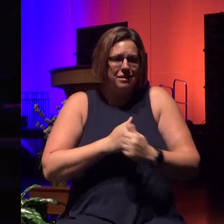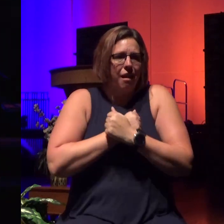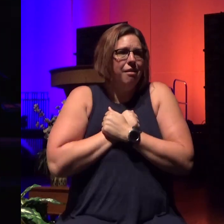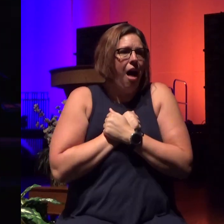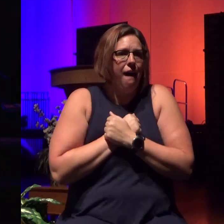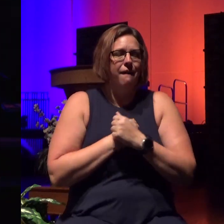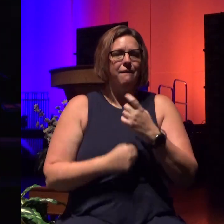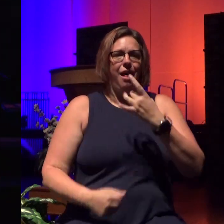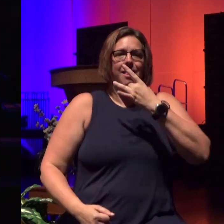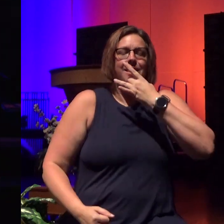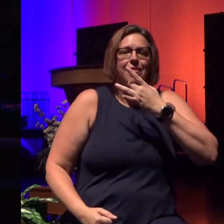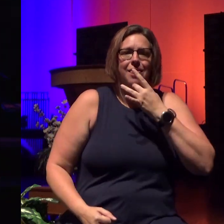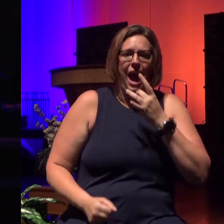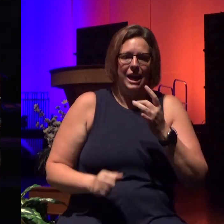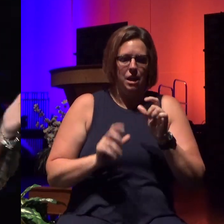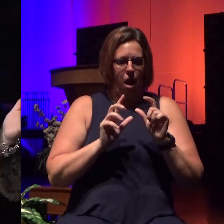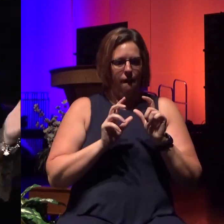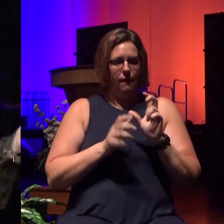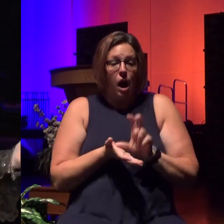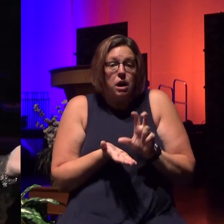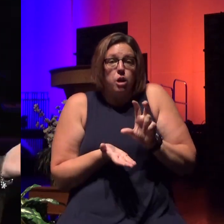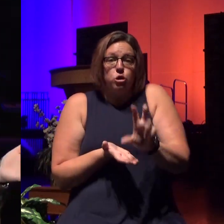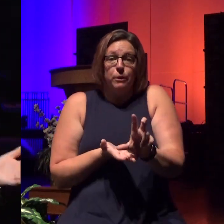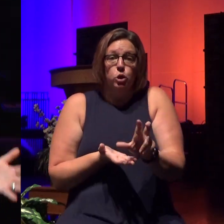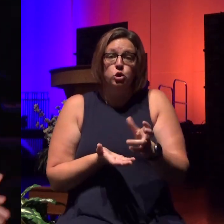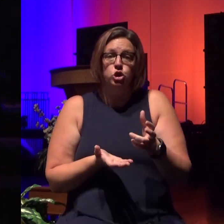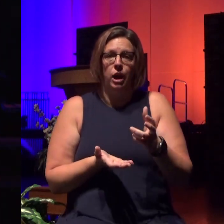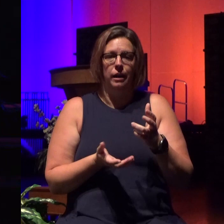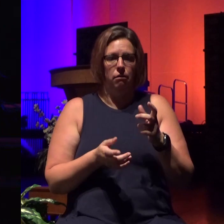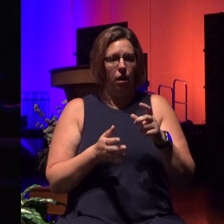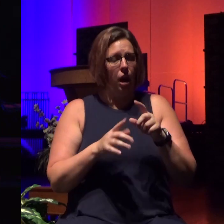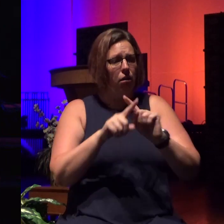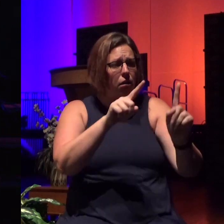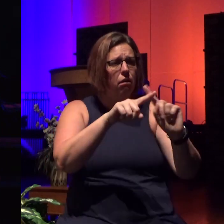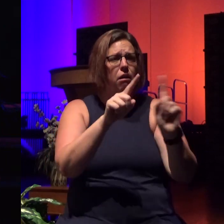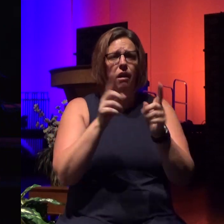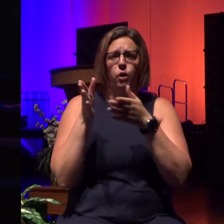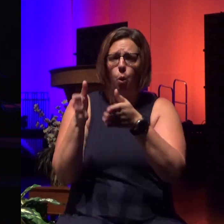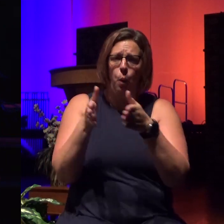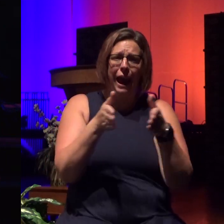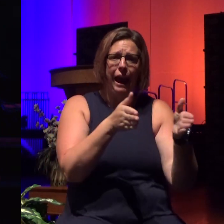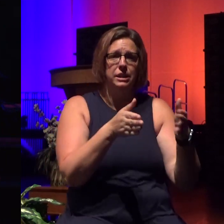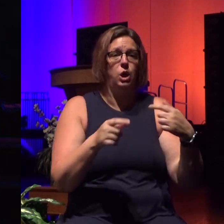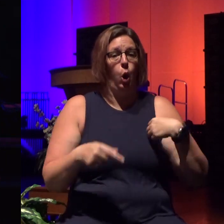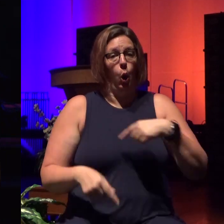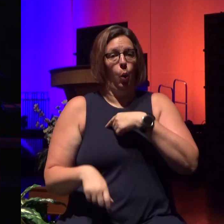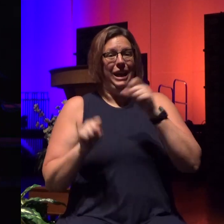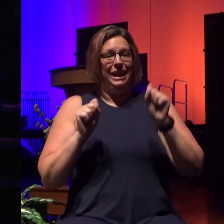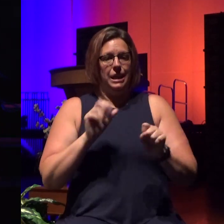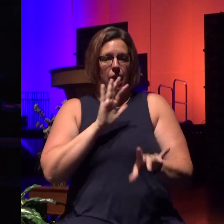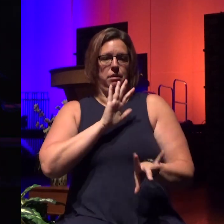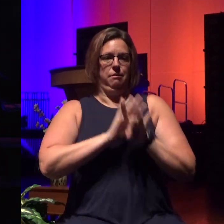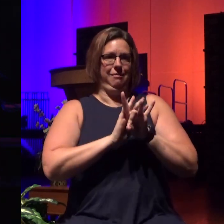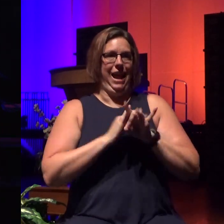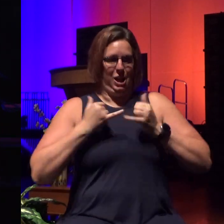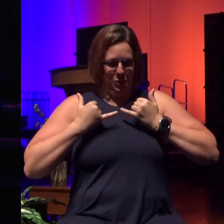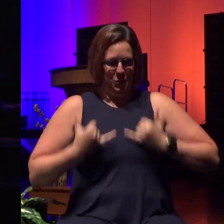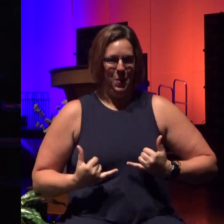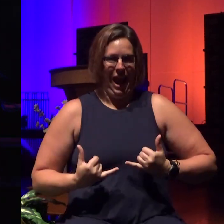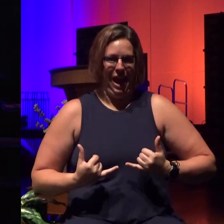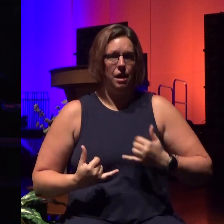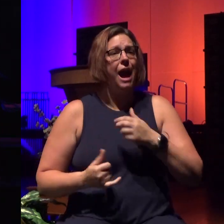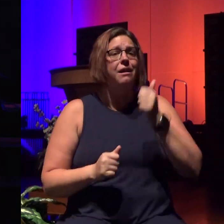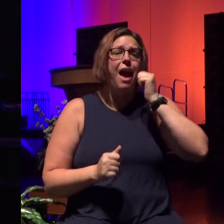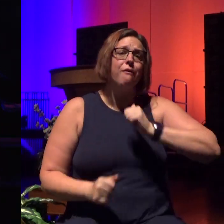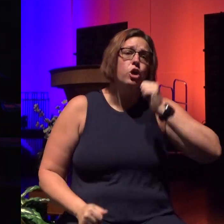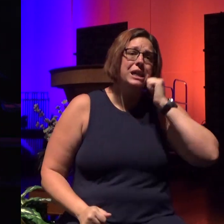of contribution in profound ways, and that we can choose this day and every day